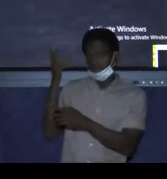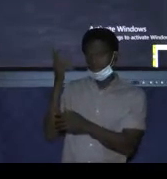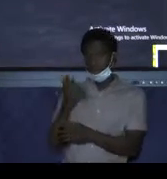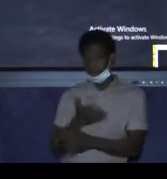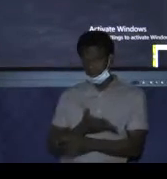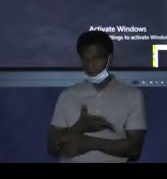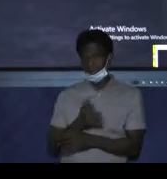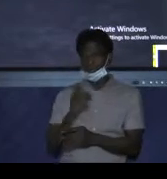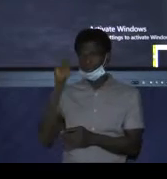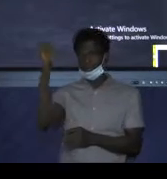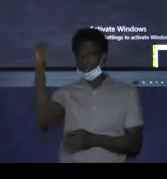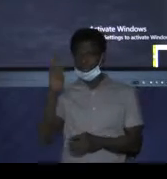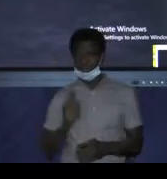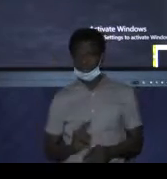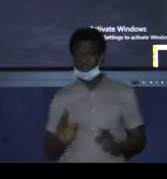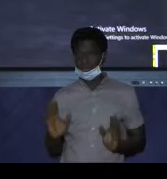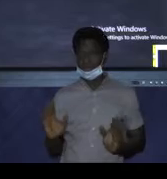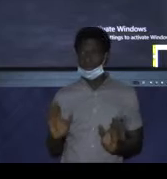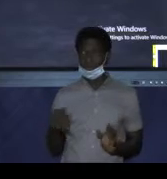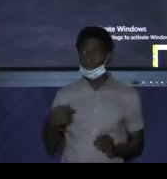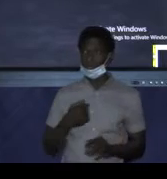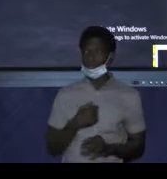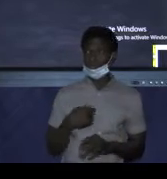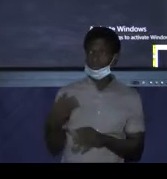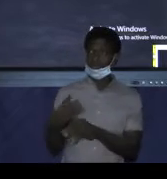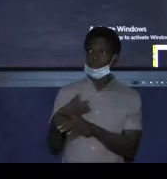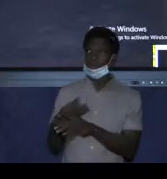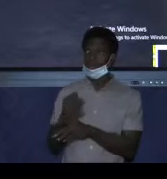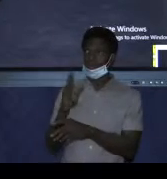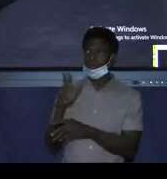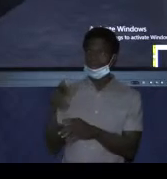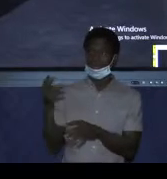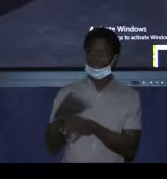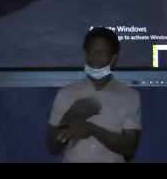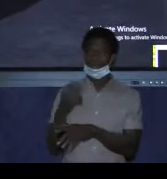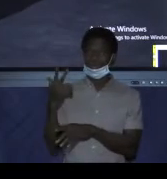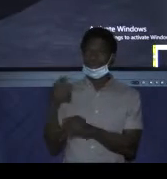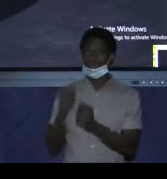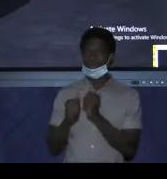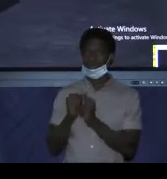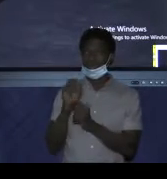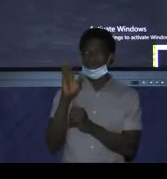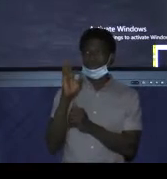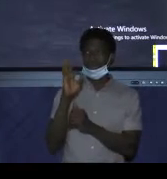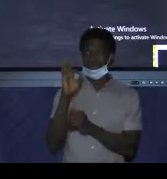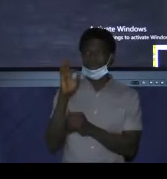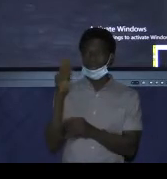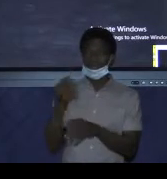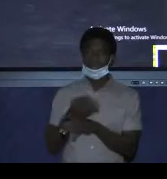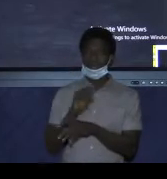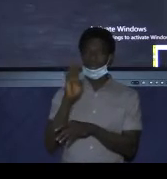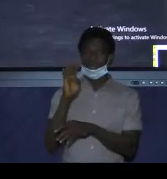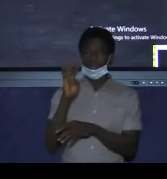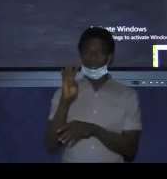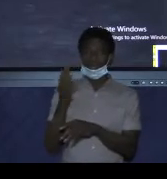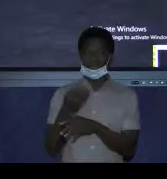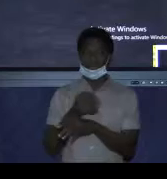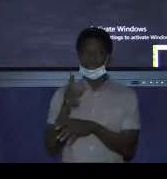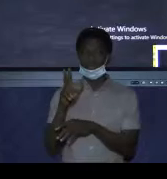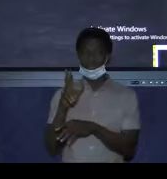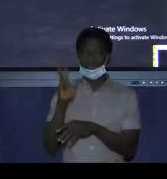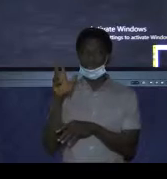then there are no common factors again. So what we just do is that we multiply 3 times 3, which is 9. 9 times 4 is